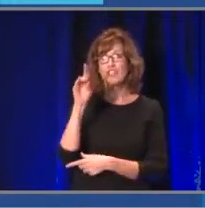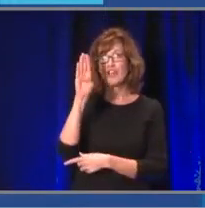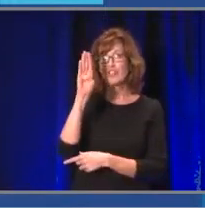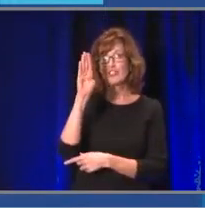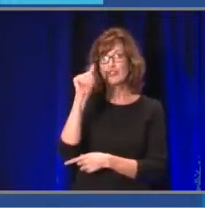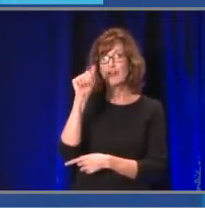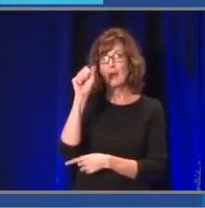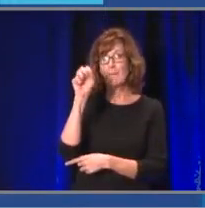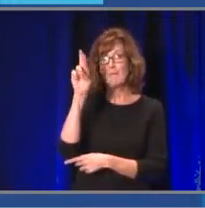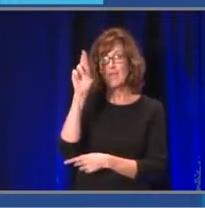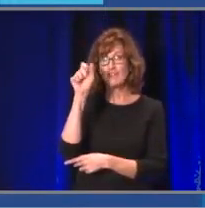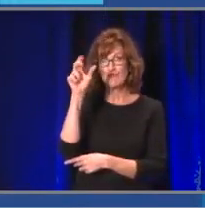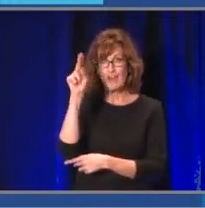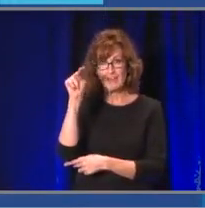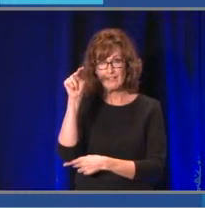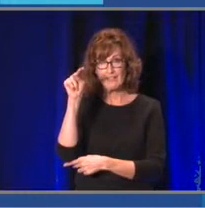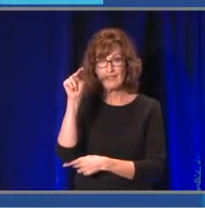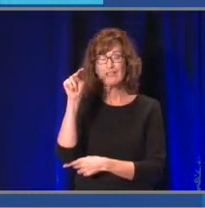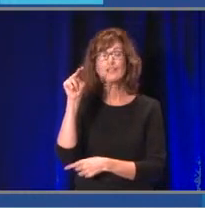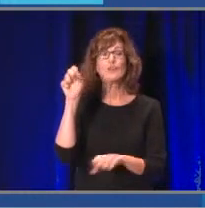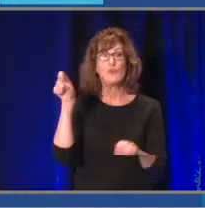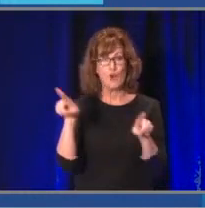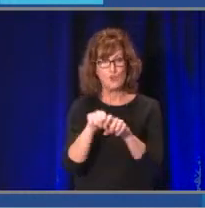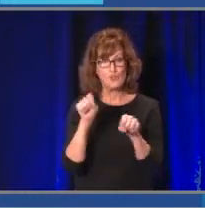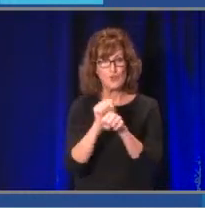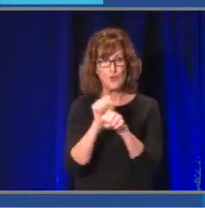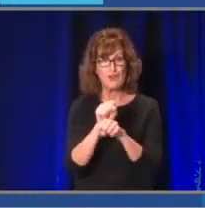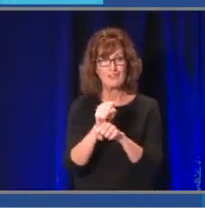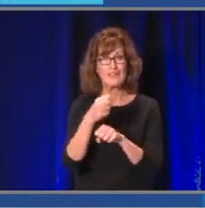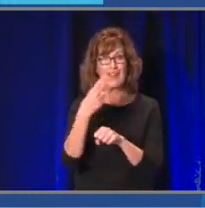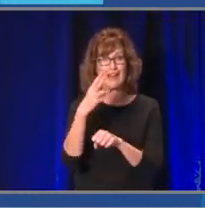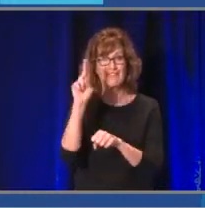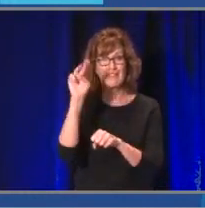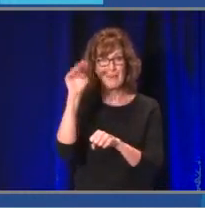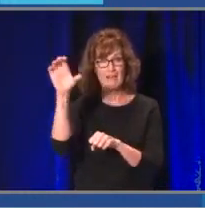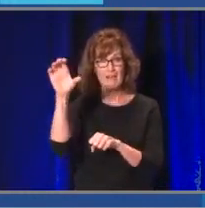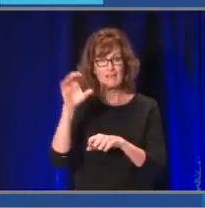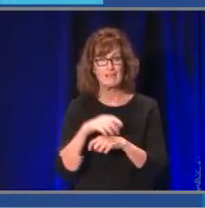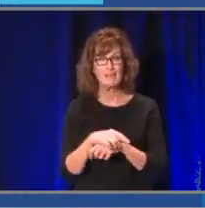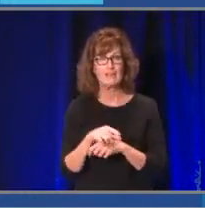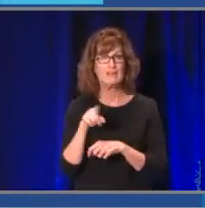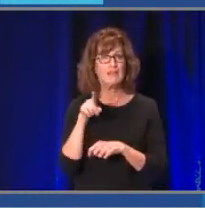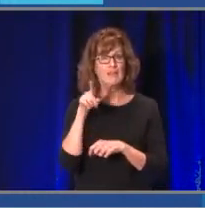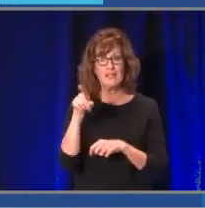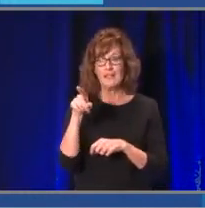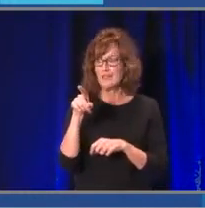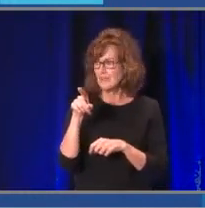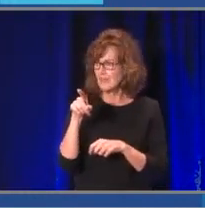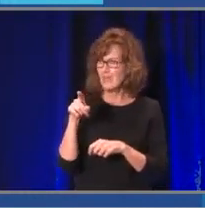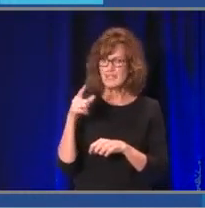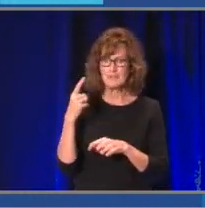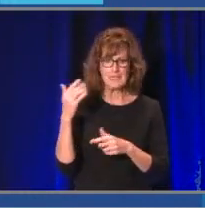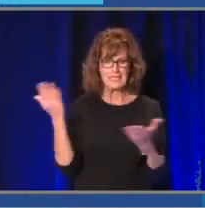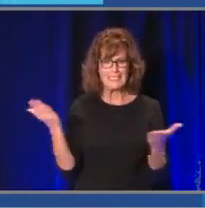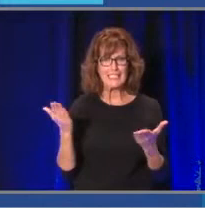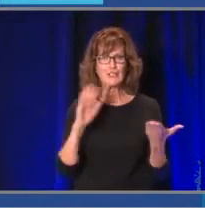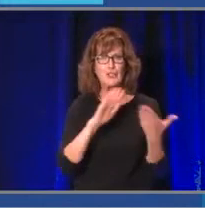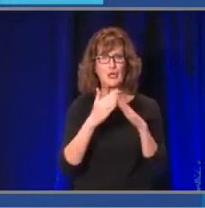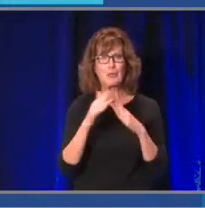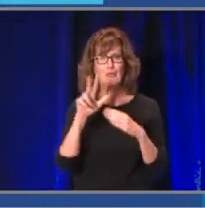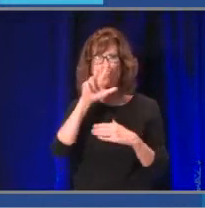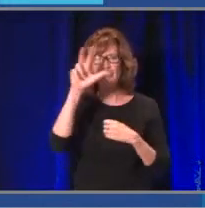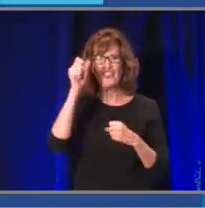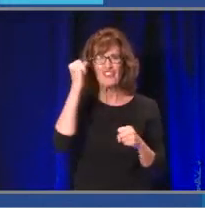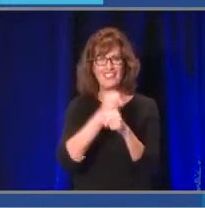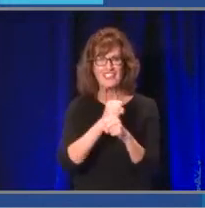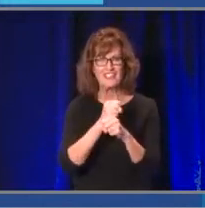who's attending at Hackensack University Medical Center. He's been a staple of our community for 30 years. I don't think